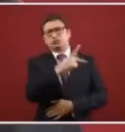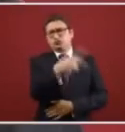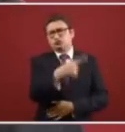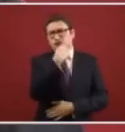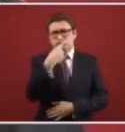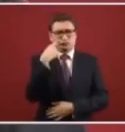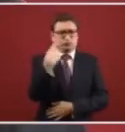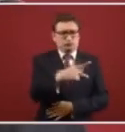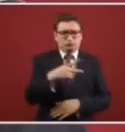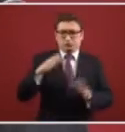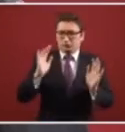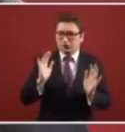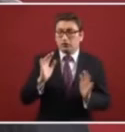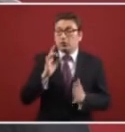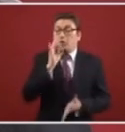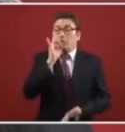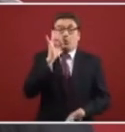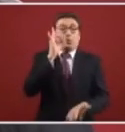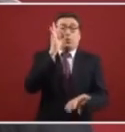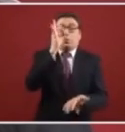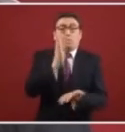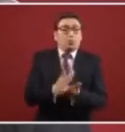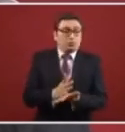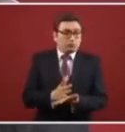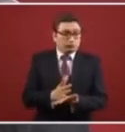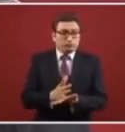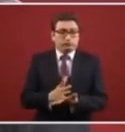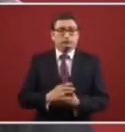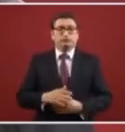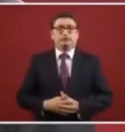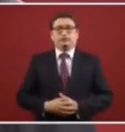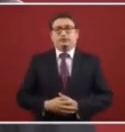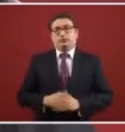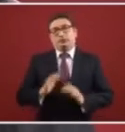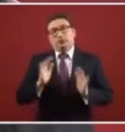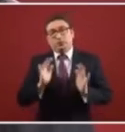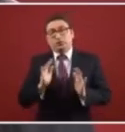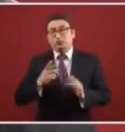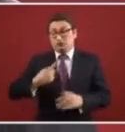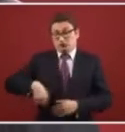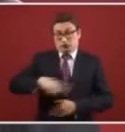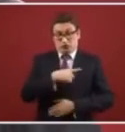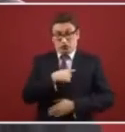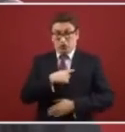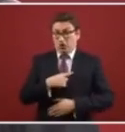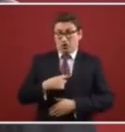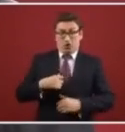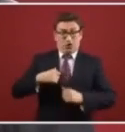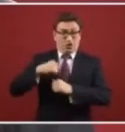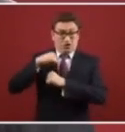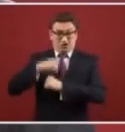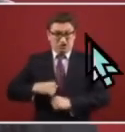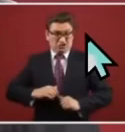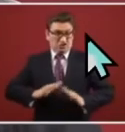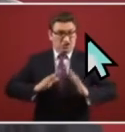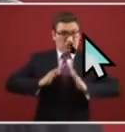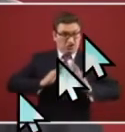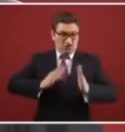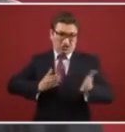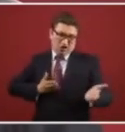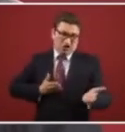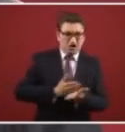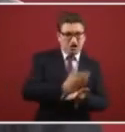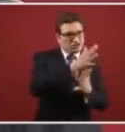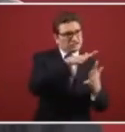Nada más. However, que el uso de la fuerza that you support, la guerra and war,